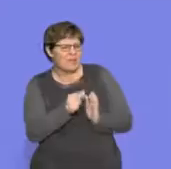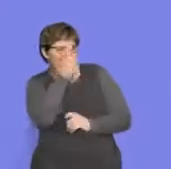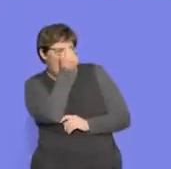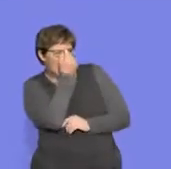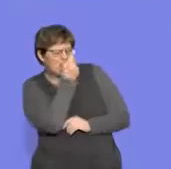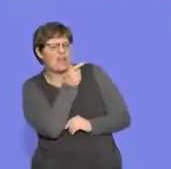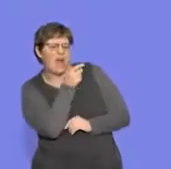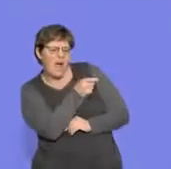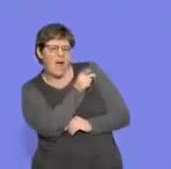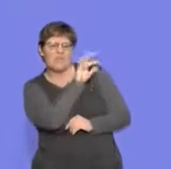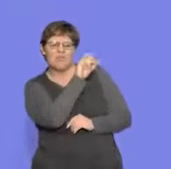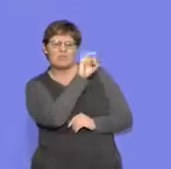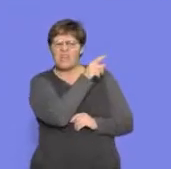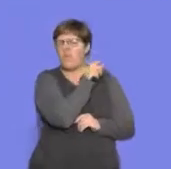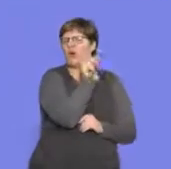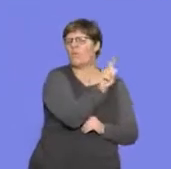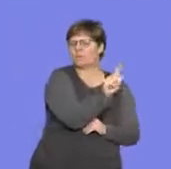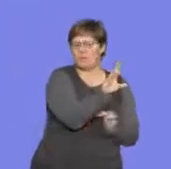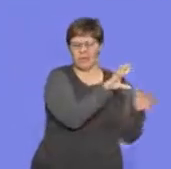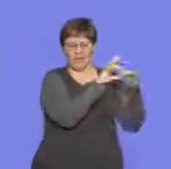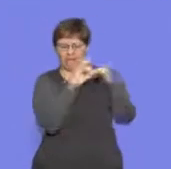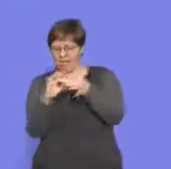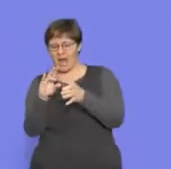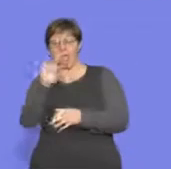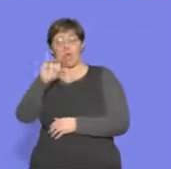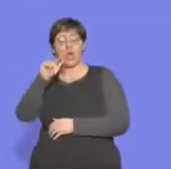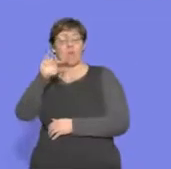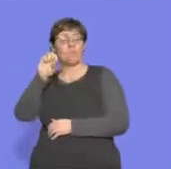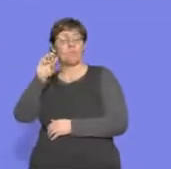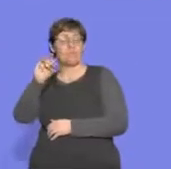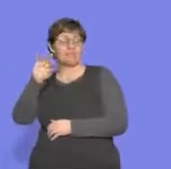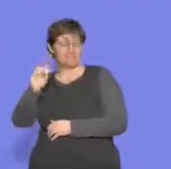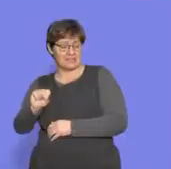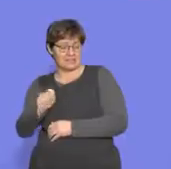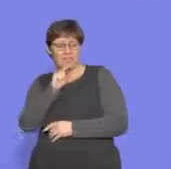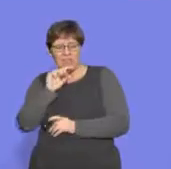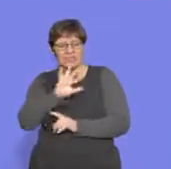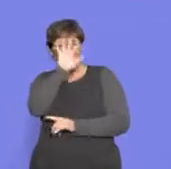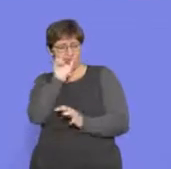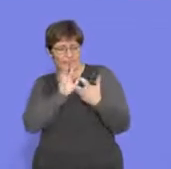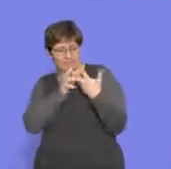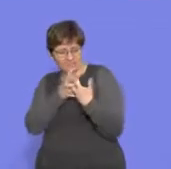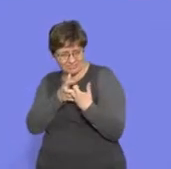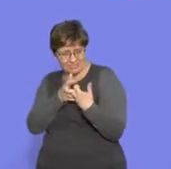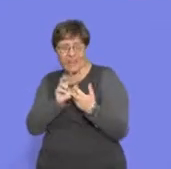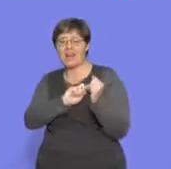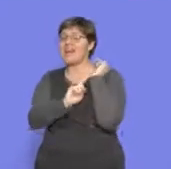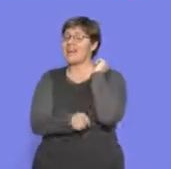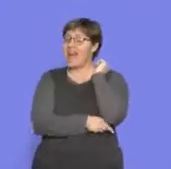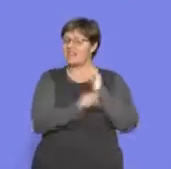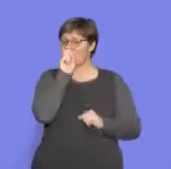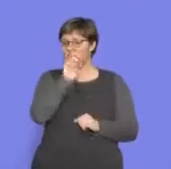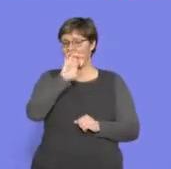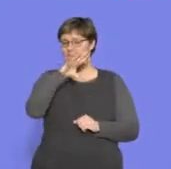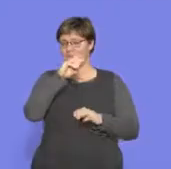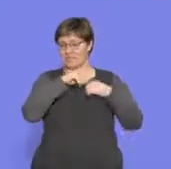is the biosphere. And then we're going to link that to looking at biomes in the context of South Africa and the variety of biomes we have. And then finally, we're going